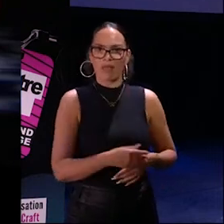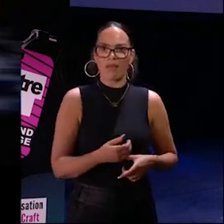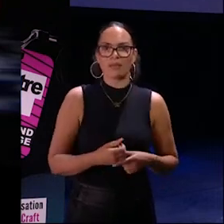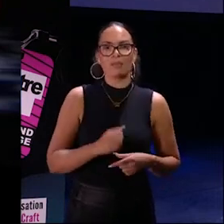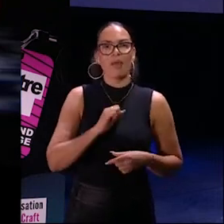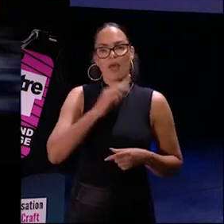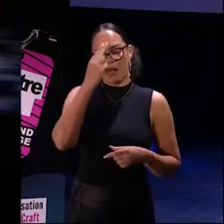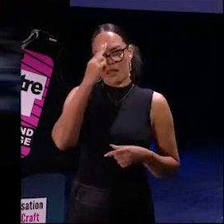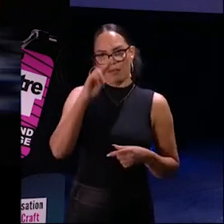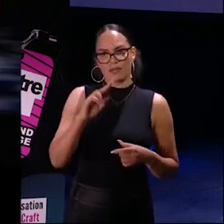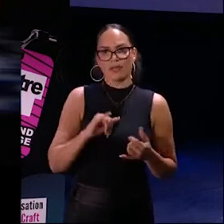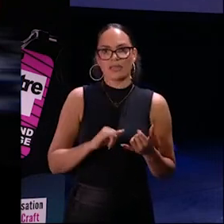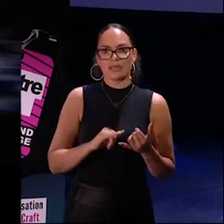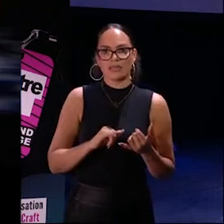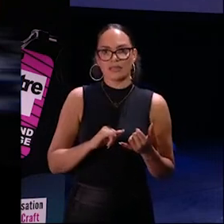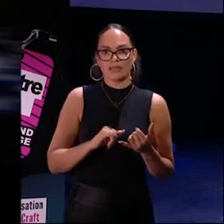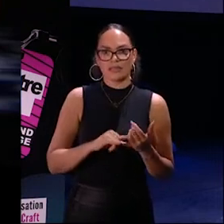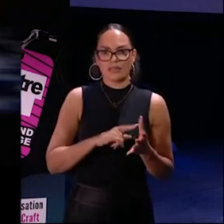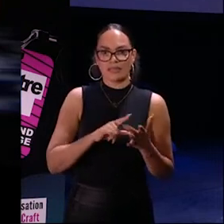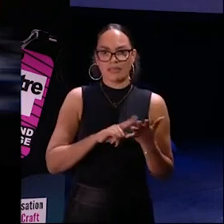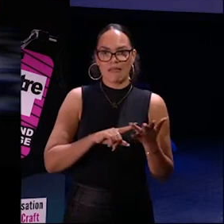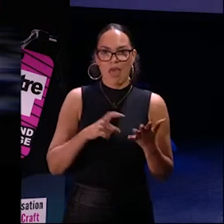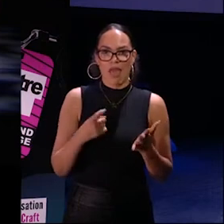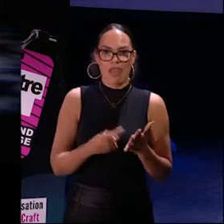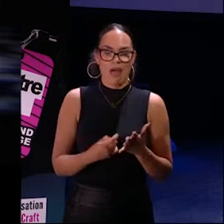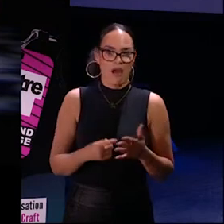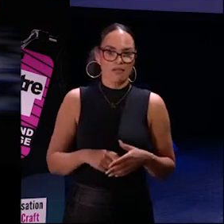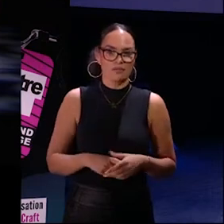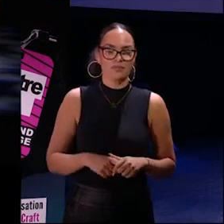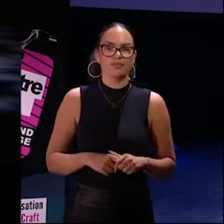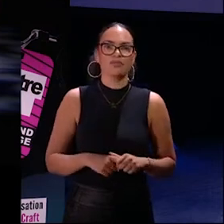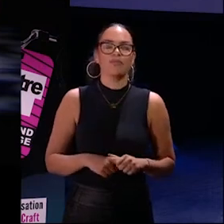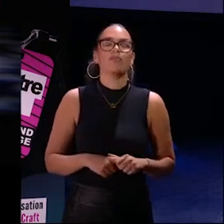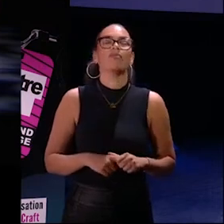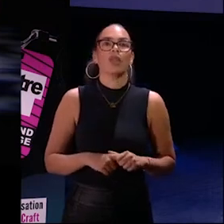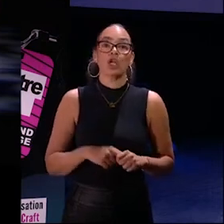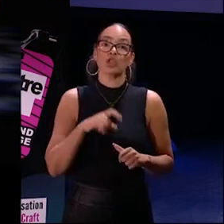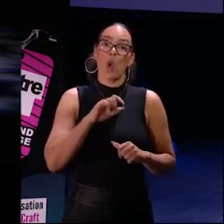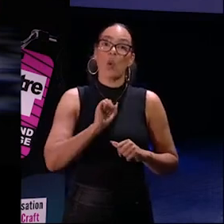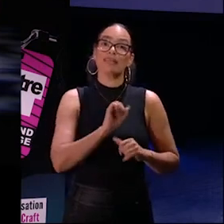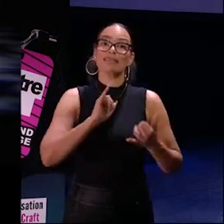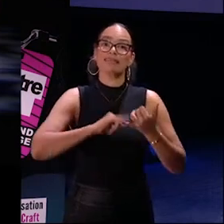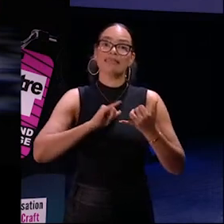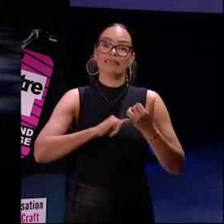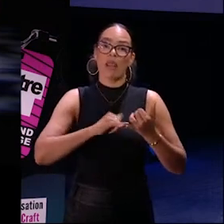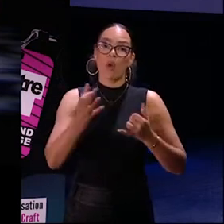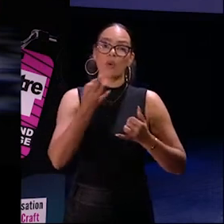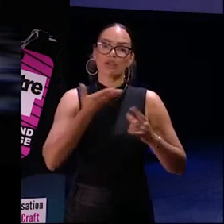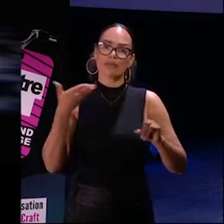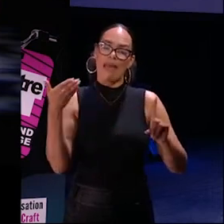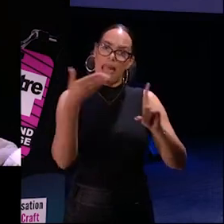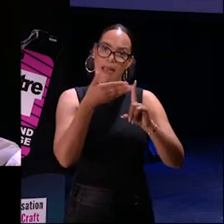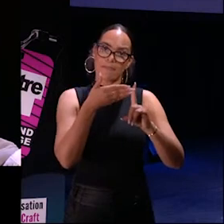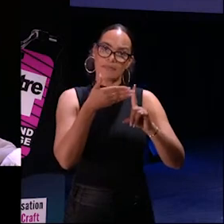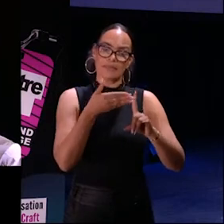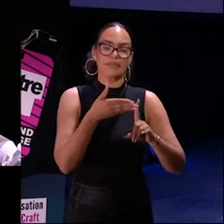Samira? Saya. Perfect. Thank you so much, Sailor. Sailor's question was aimed at Josie, and the question was, as a young graduate, as